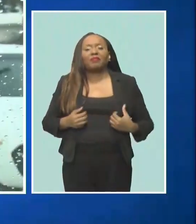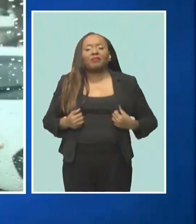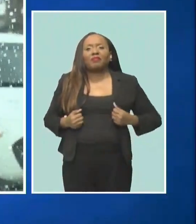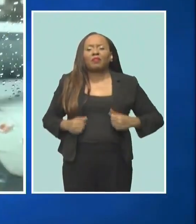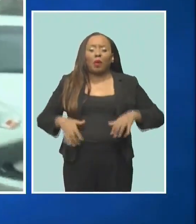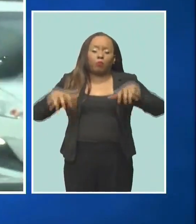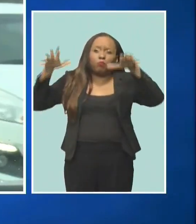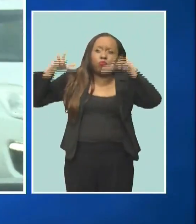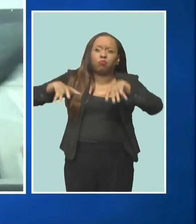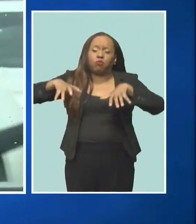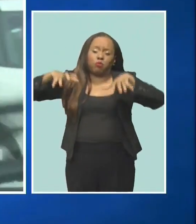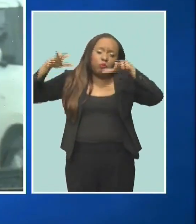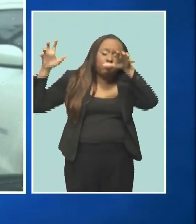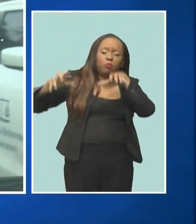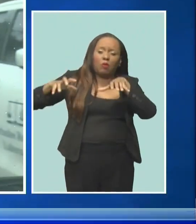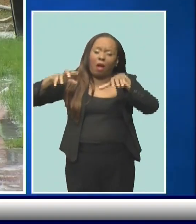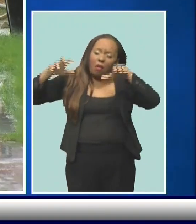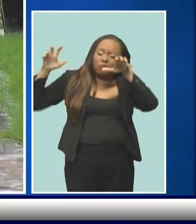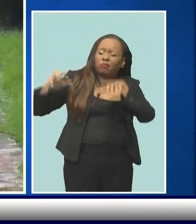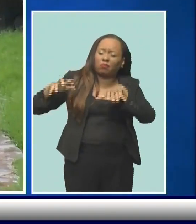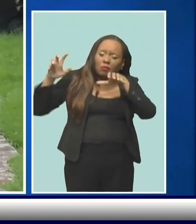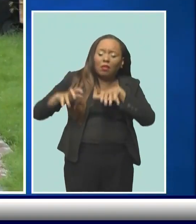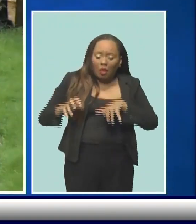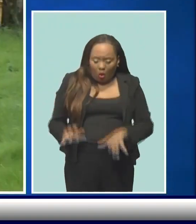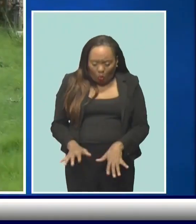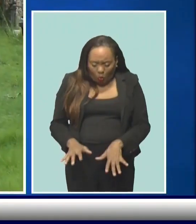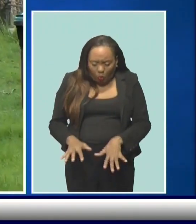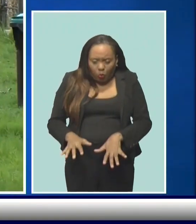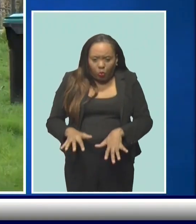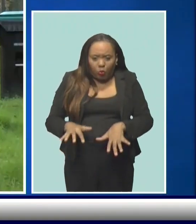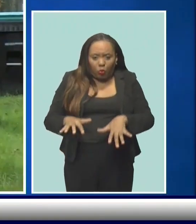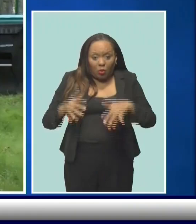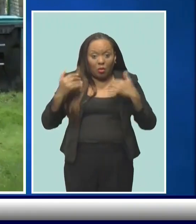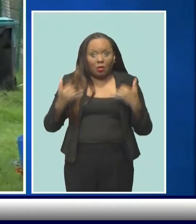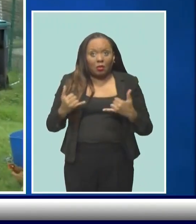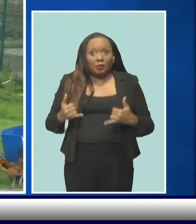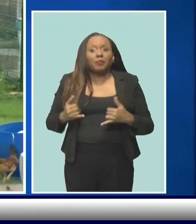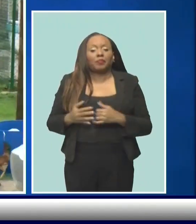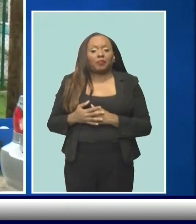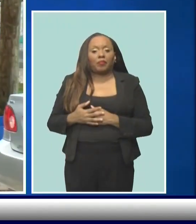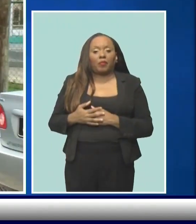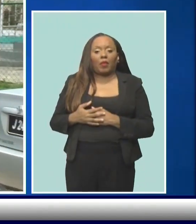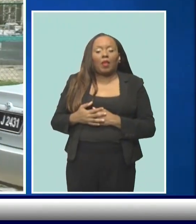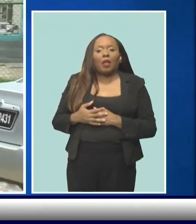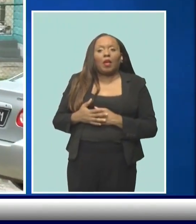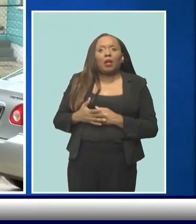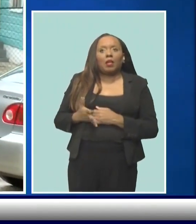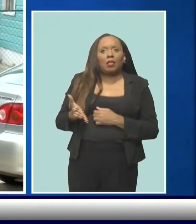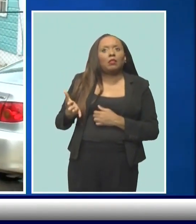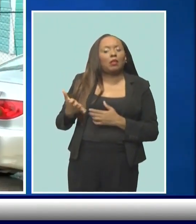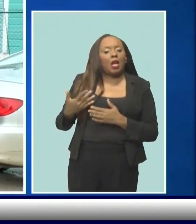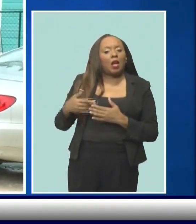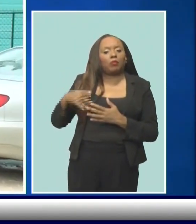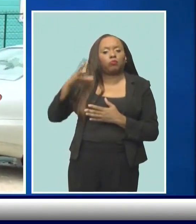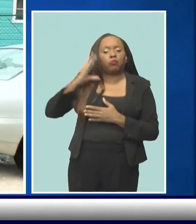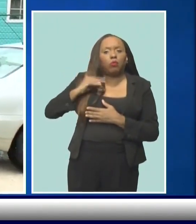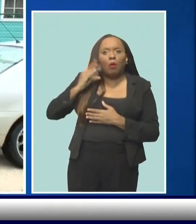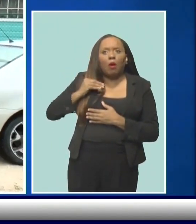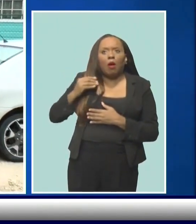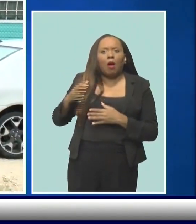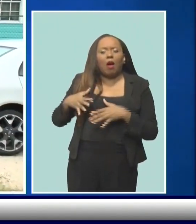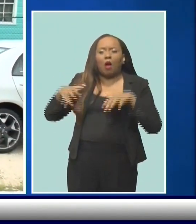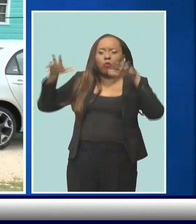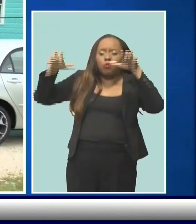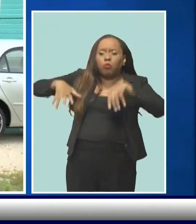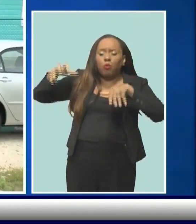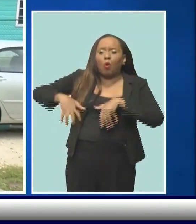heavy rainfall and pockets of flooding across the island today as Barbados felt the tail end of a surface to low-level area of